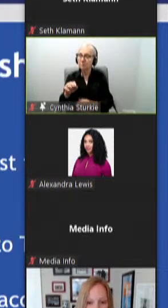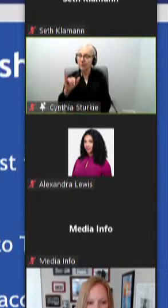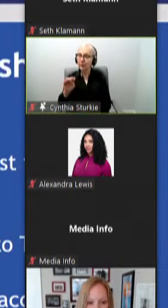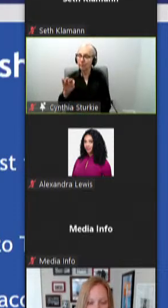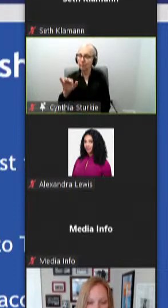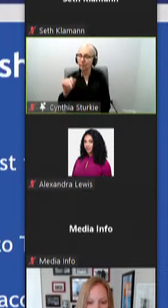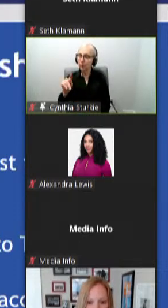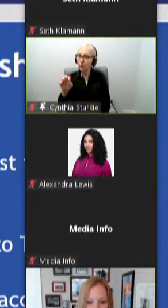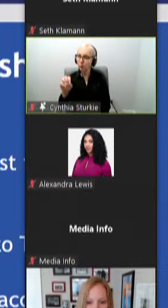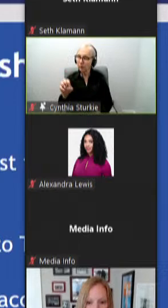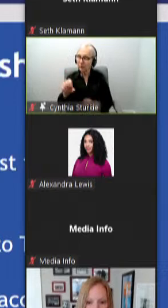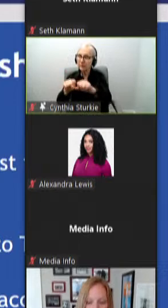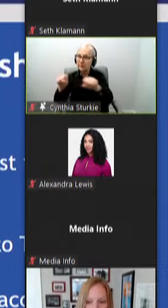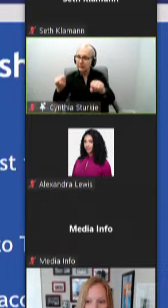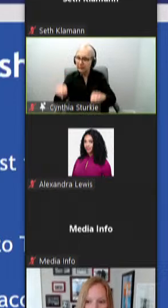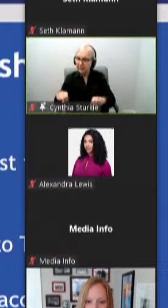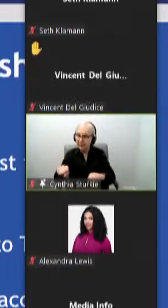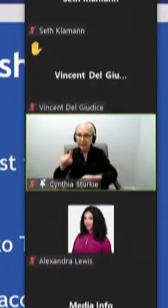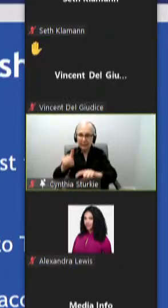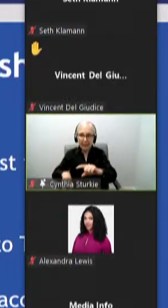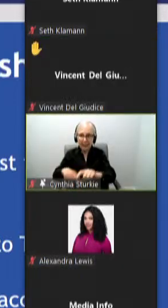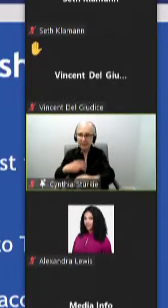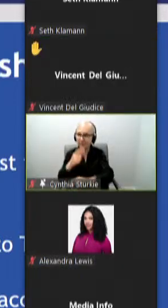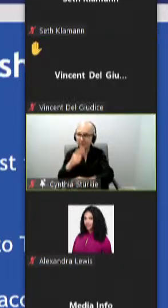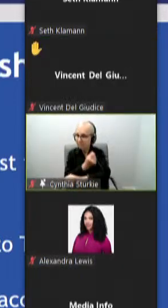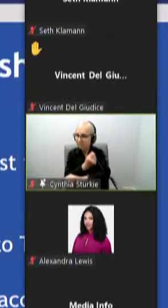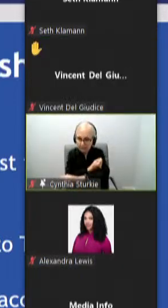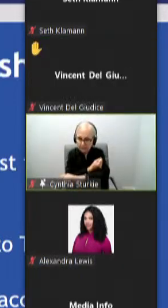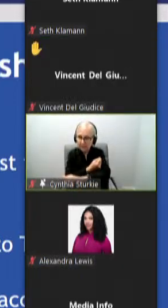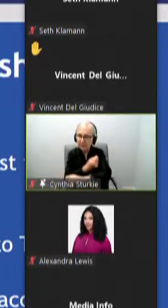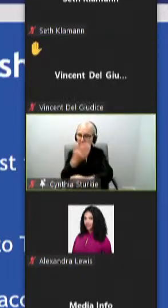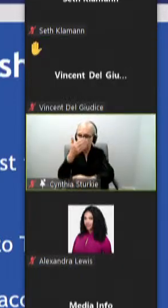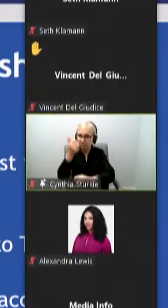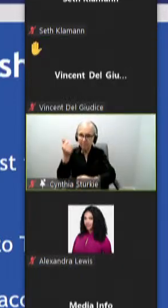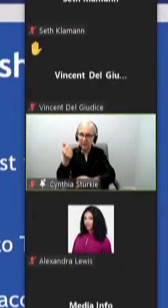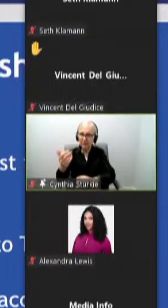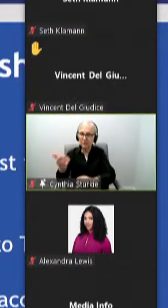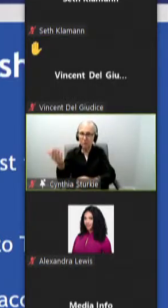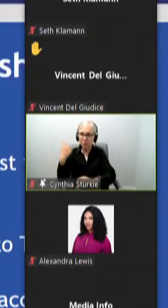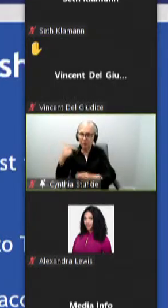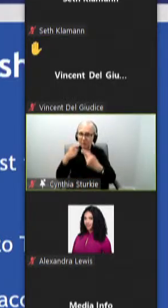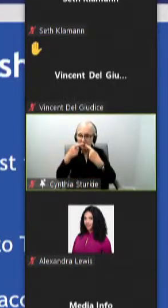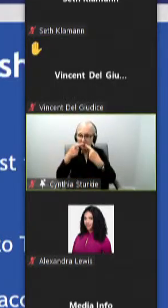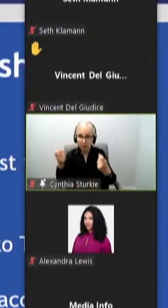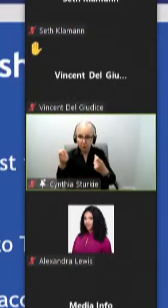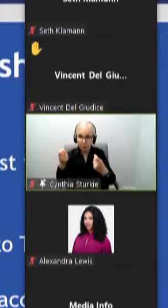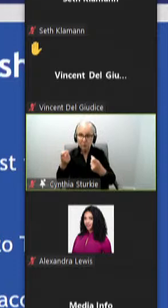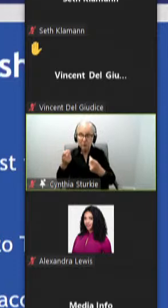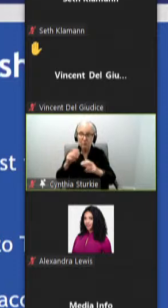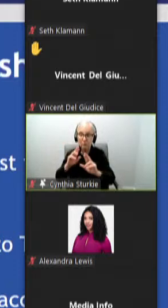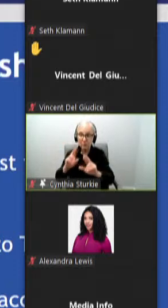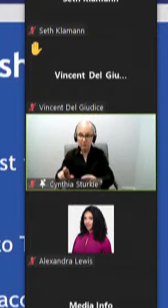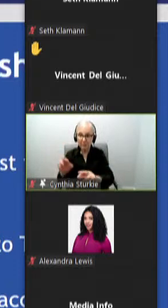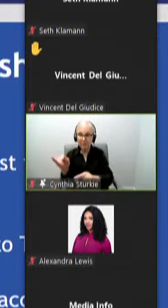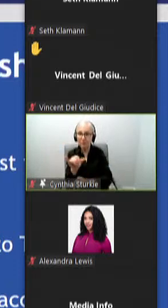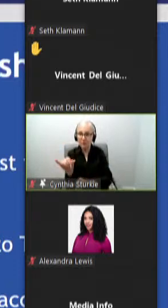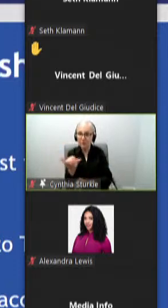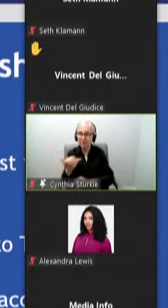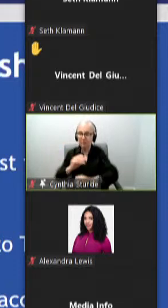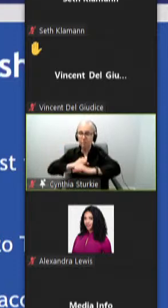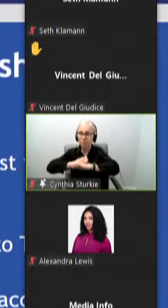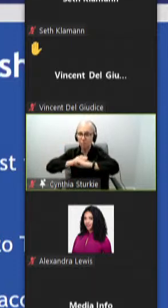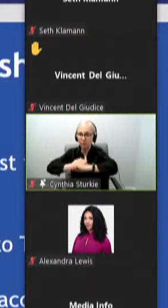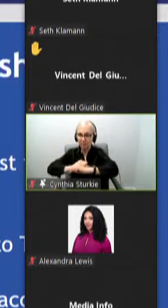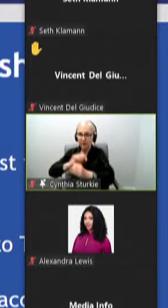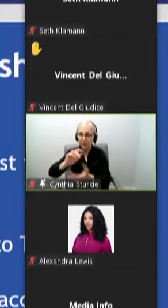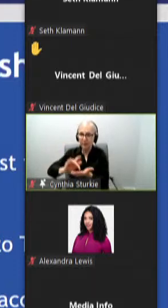immune response, or maybe they can't be vaccinated because of a previous allergic reaction, there is also a preventative